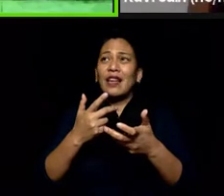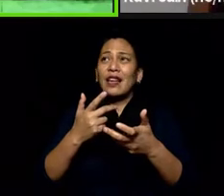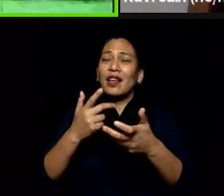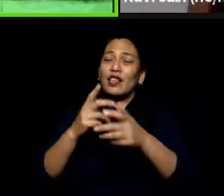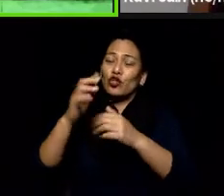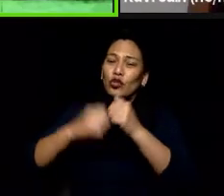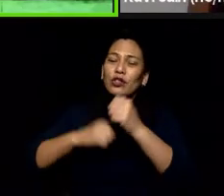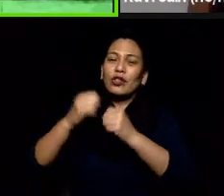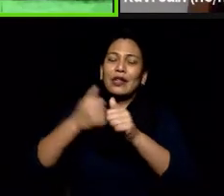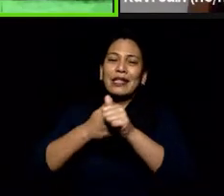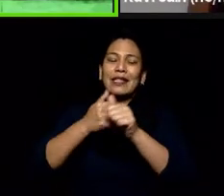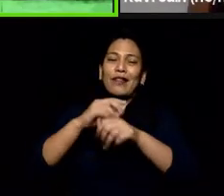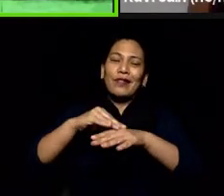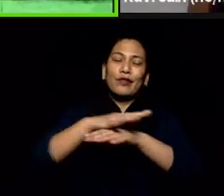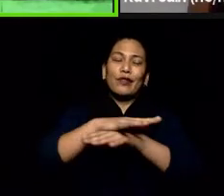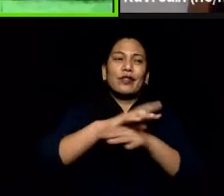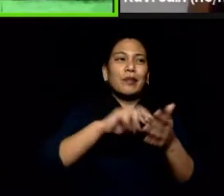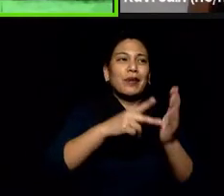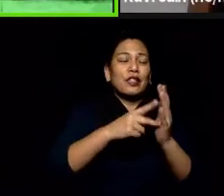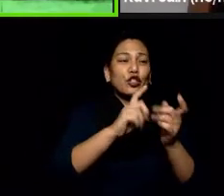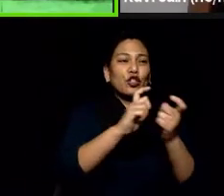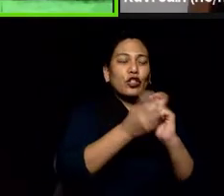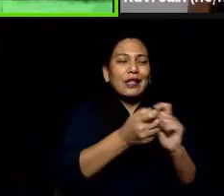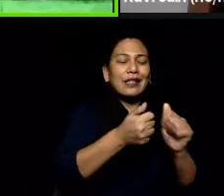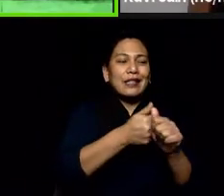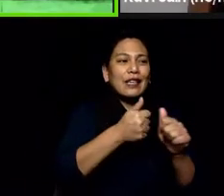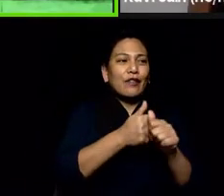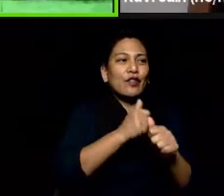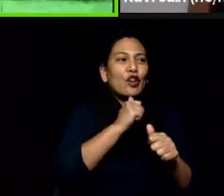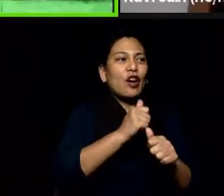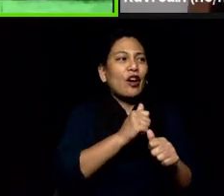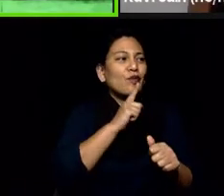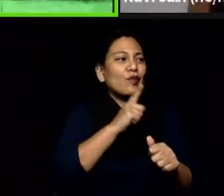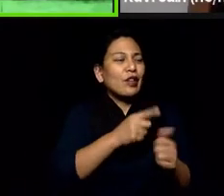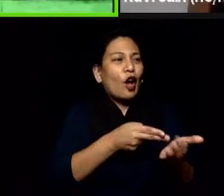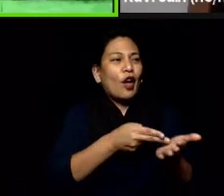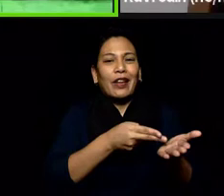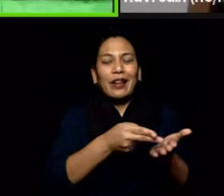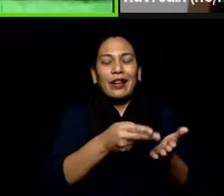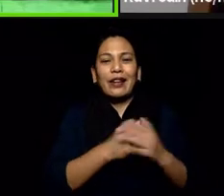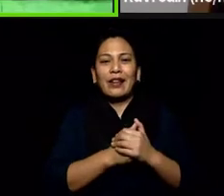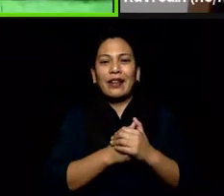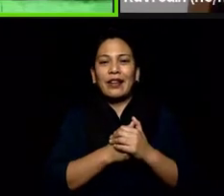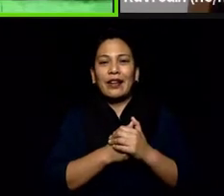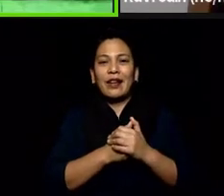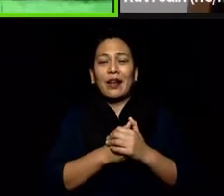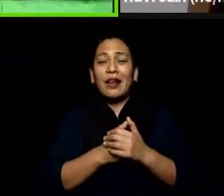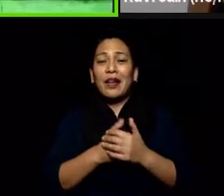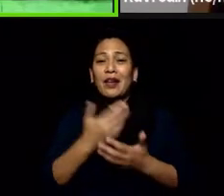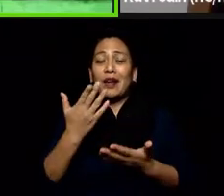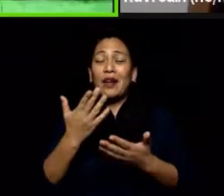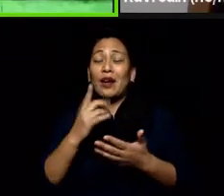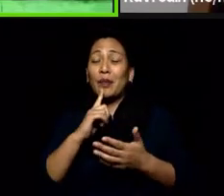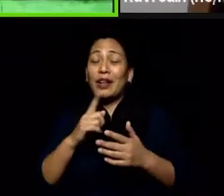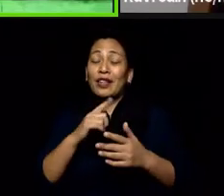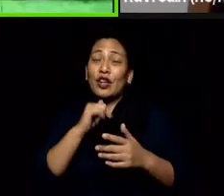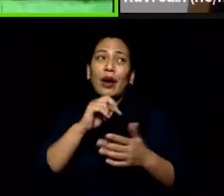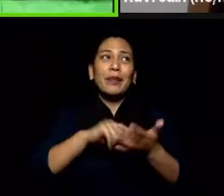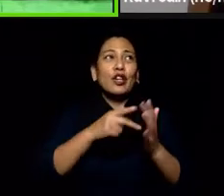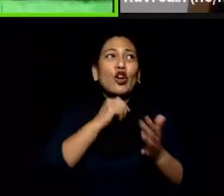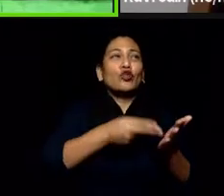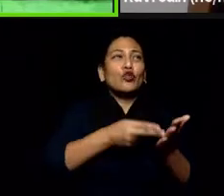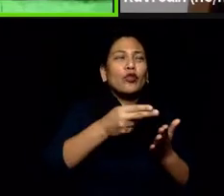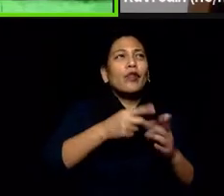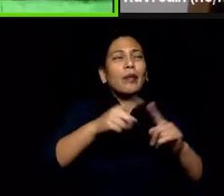not truthful? Like, when you say you don't trust it, like, when it's actually maybe not making it truthful, it's more finding new language with which to speak about